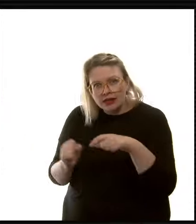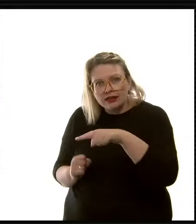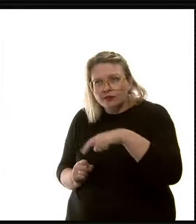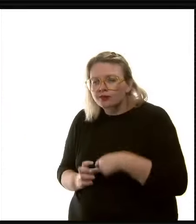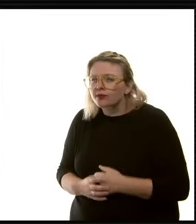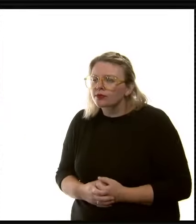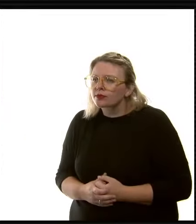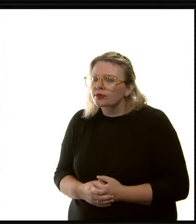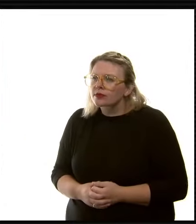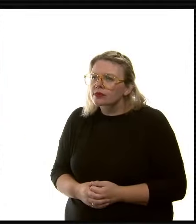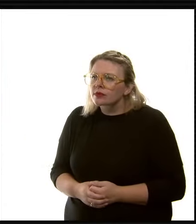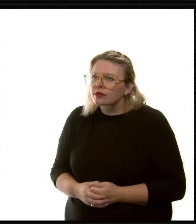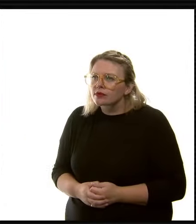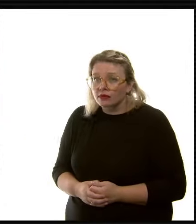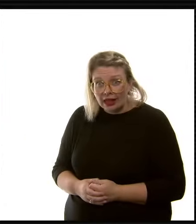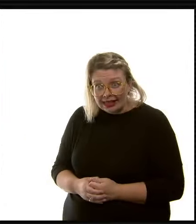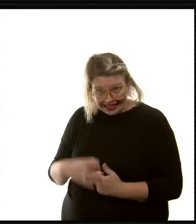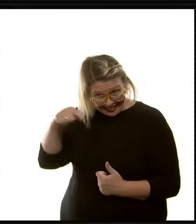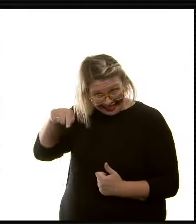even more inside.